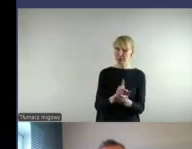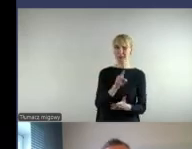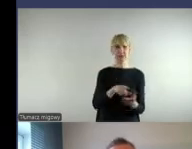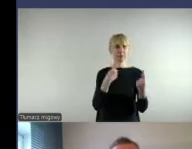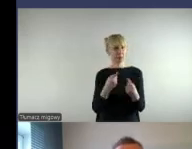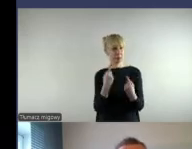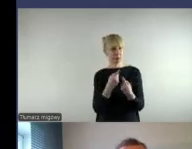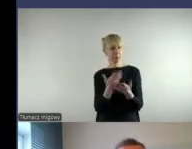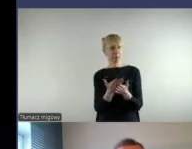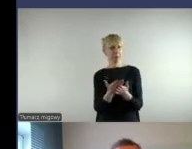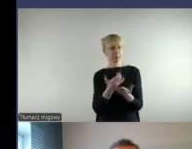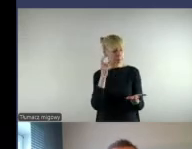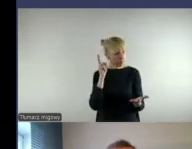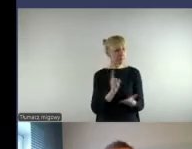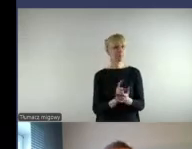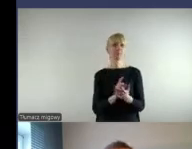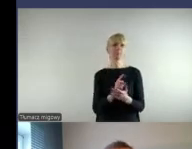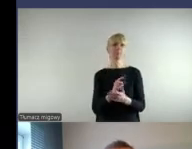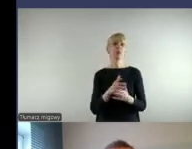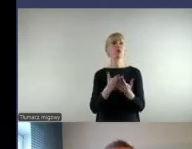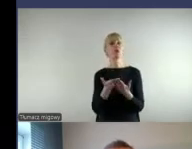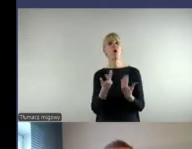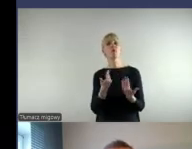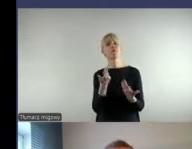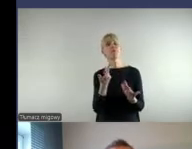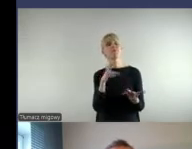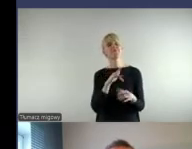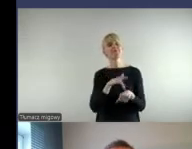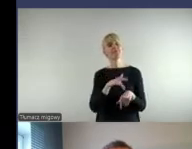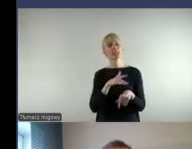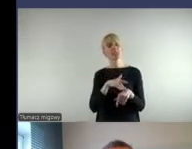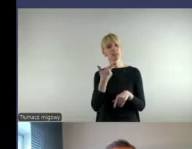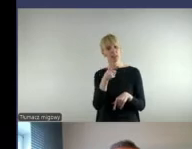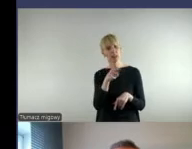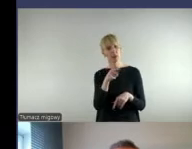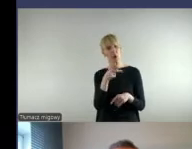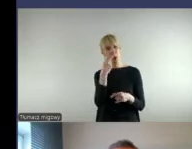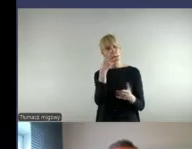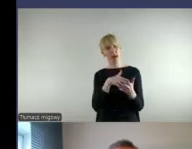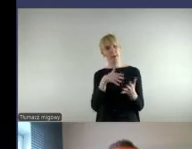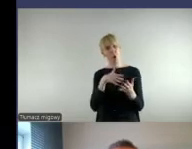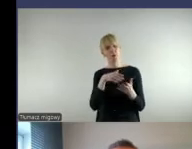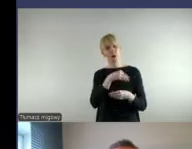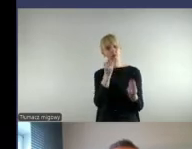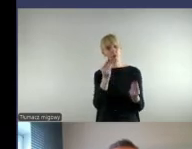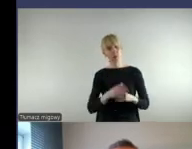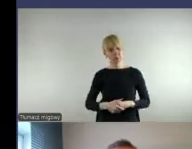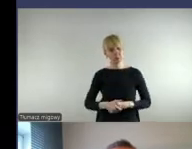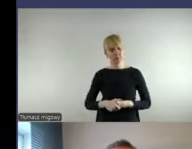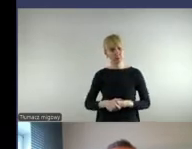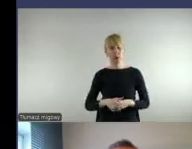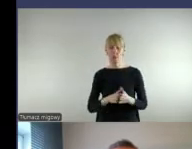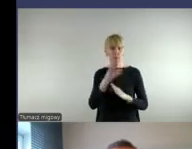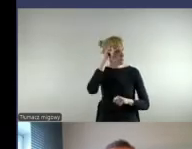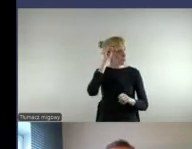report, according to the why we was able to manage the crisis. So